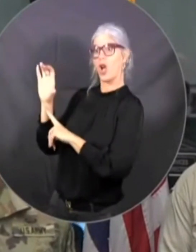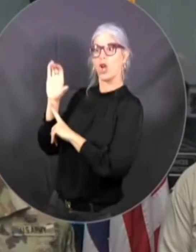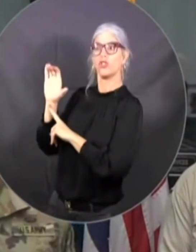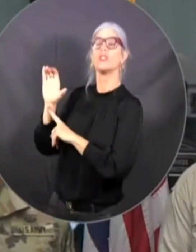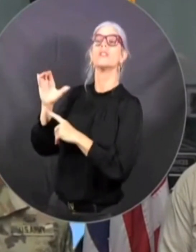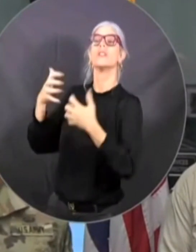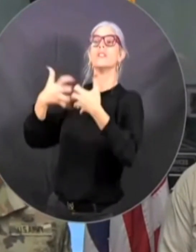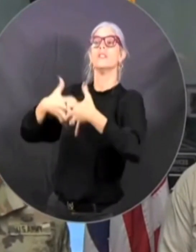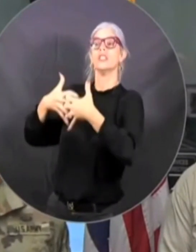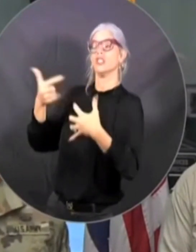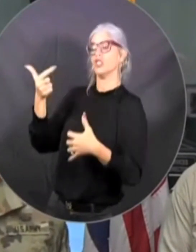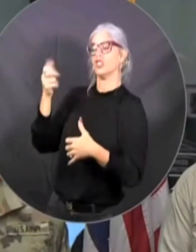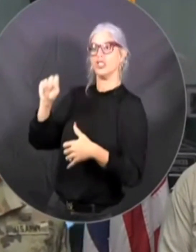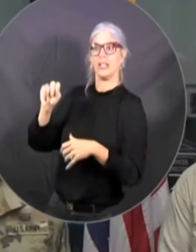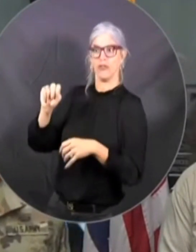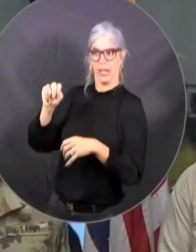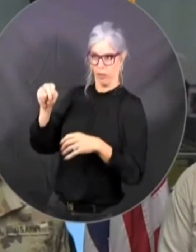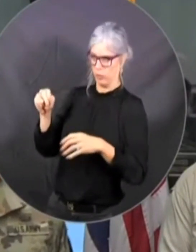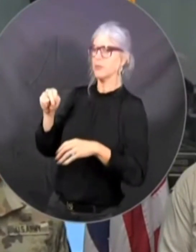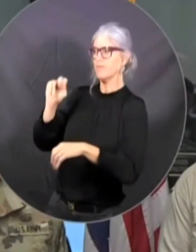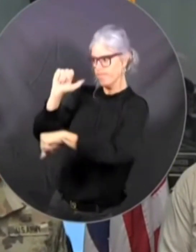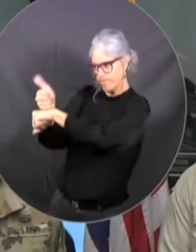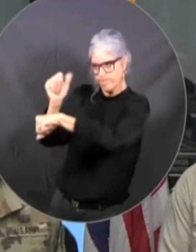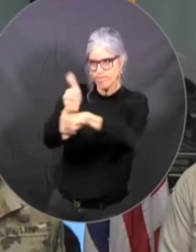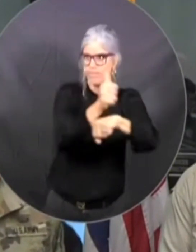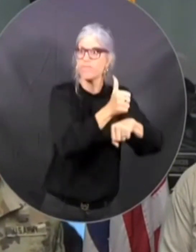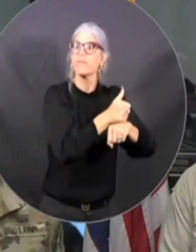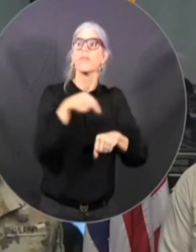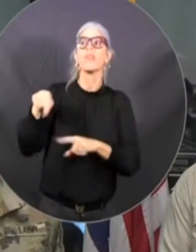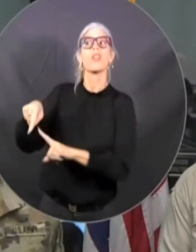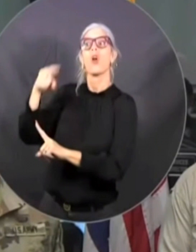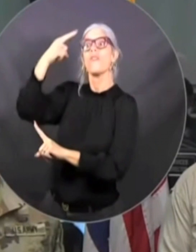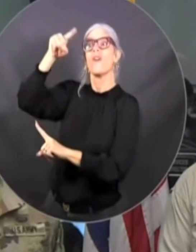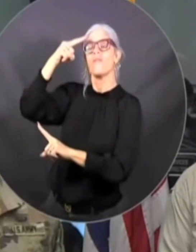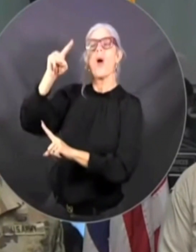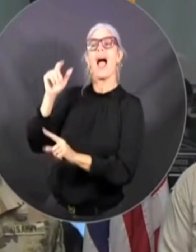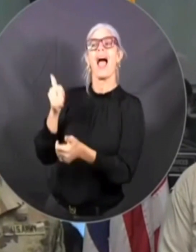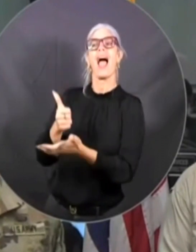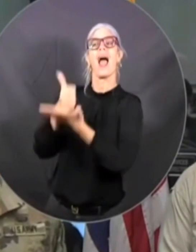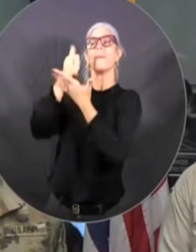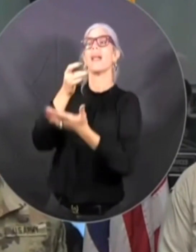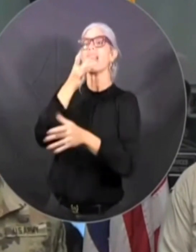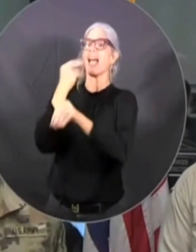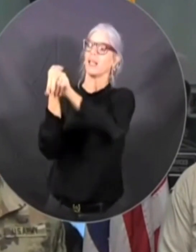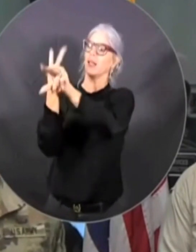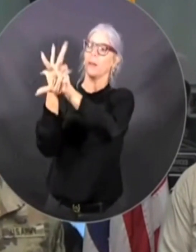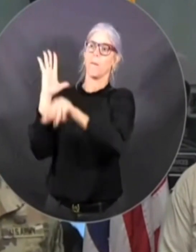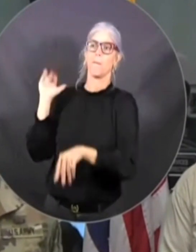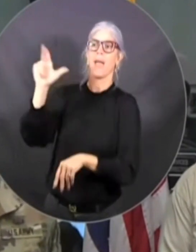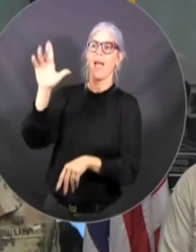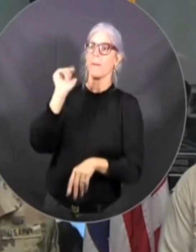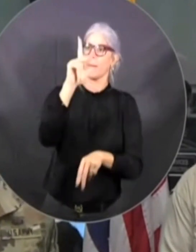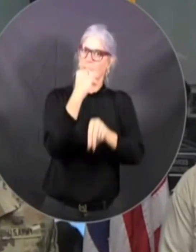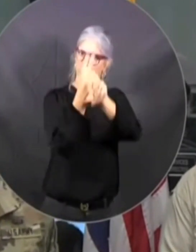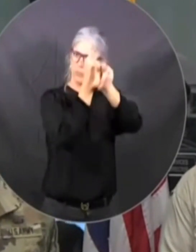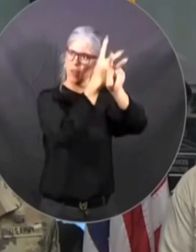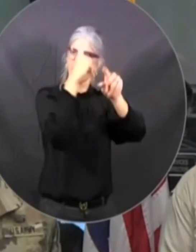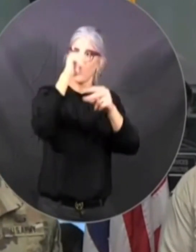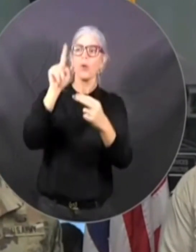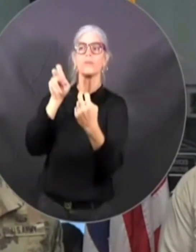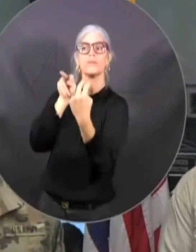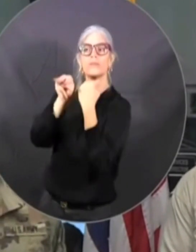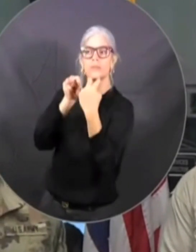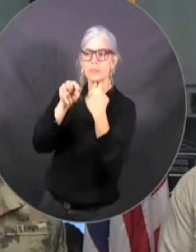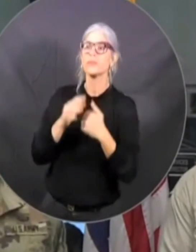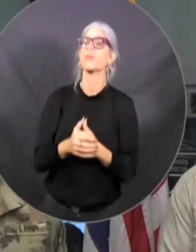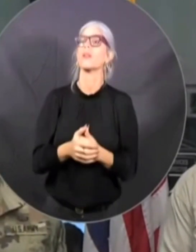fires. So you want to be careful and maybe even turn off your power or electricity just so then you can prevent